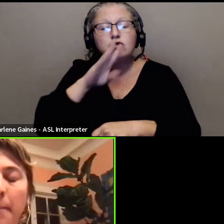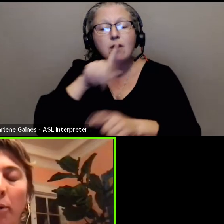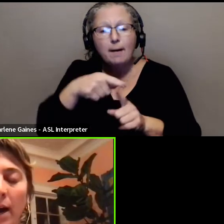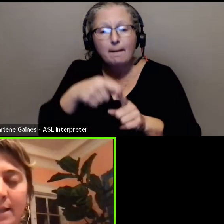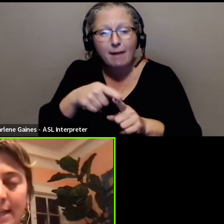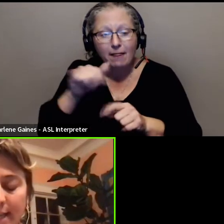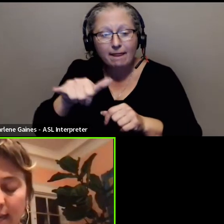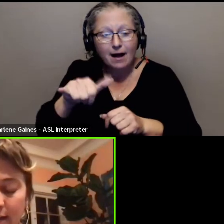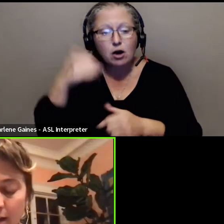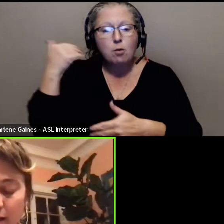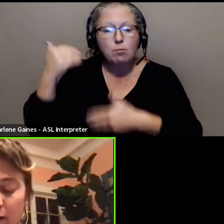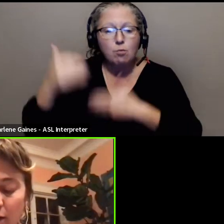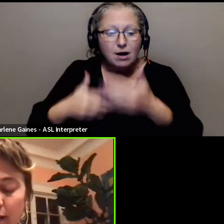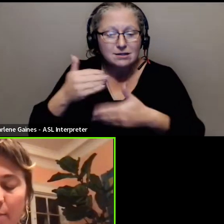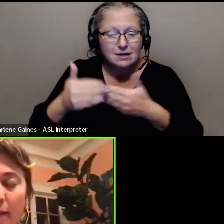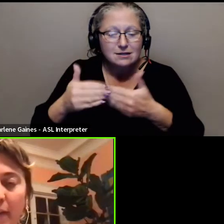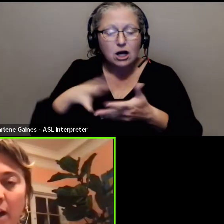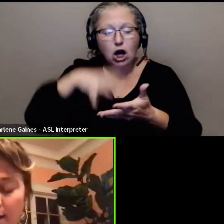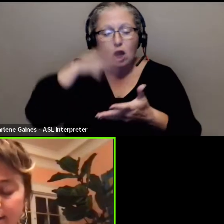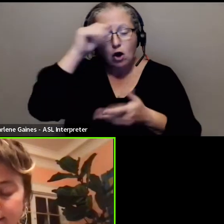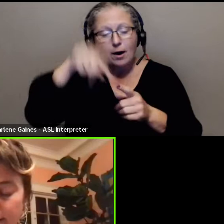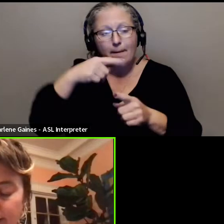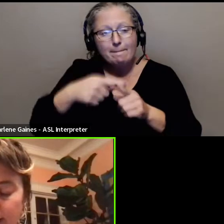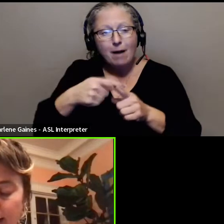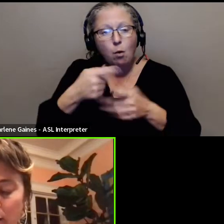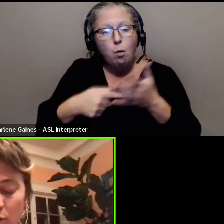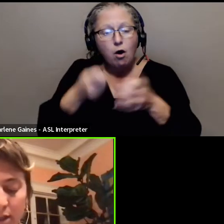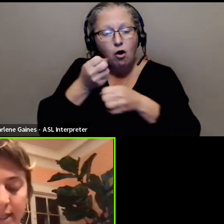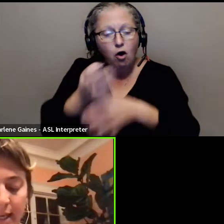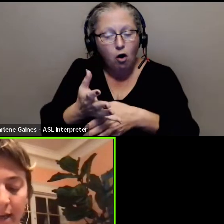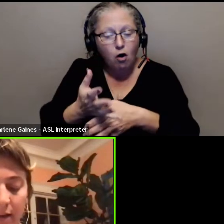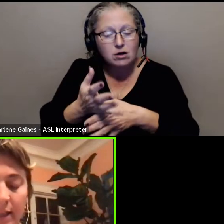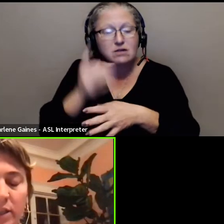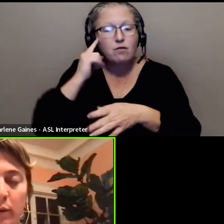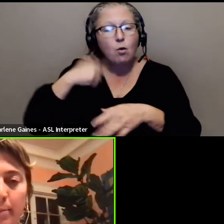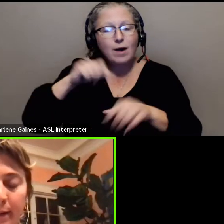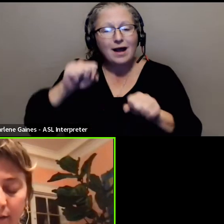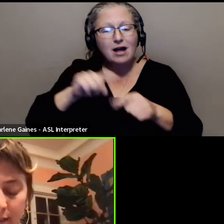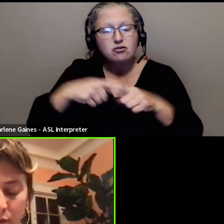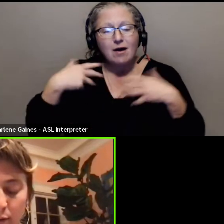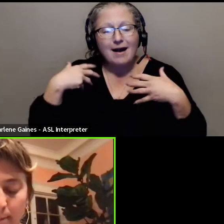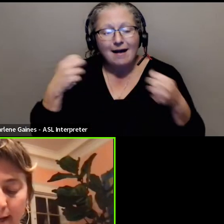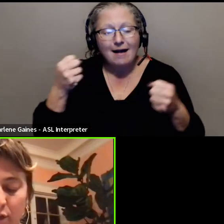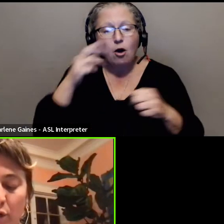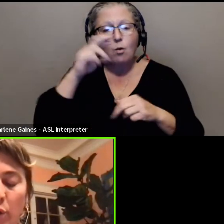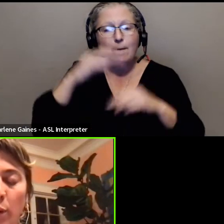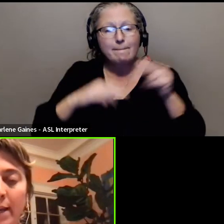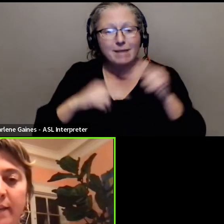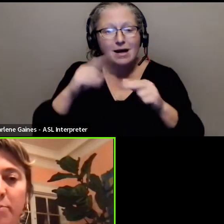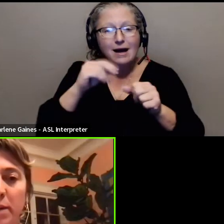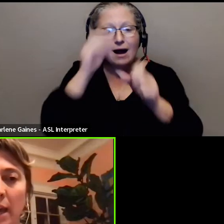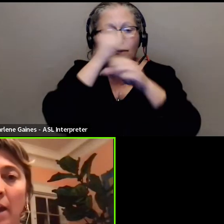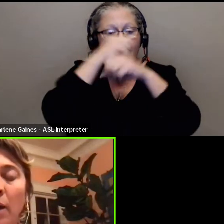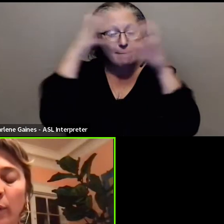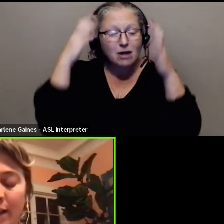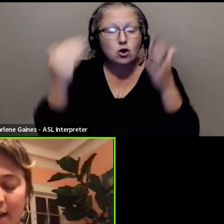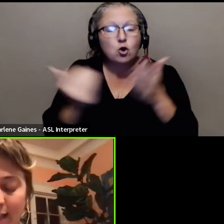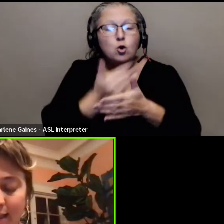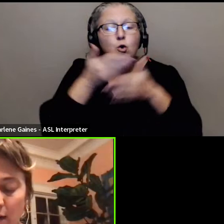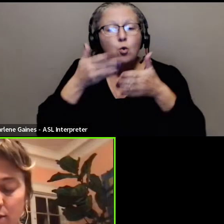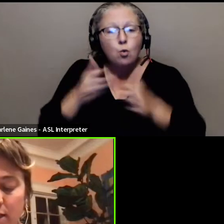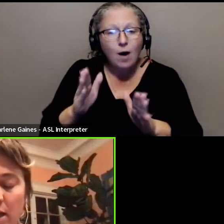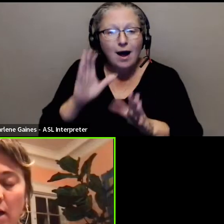it, processing it, learning about the causes of it, in order to heal and to rebuild and to imagine new ways of being